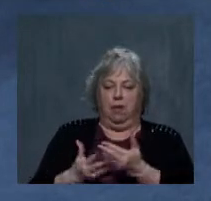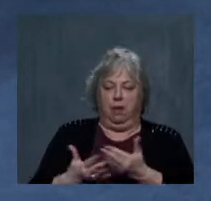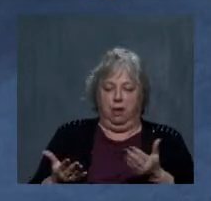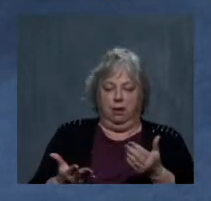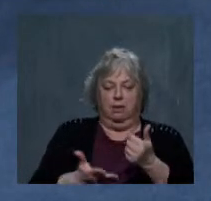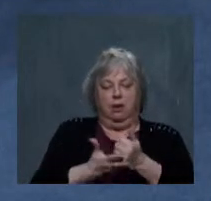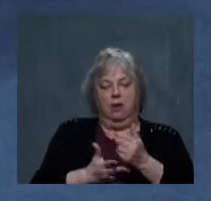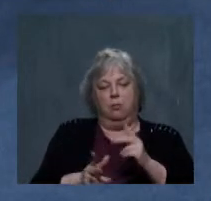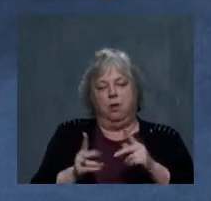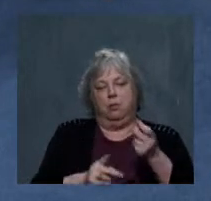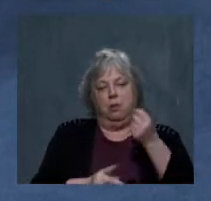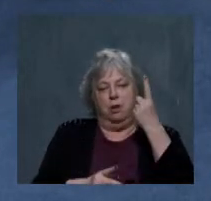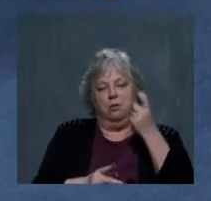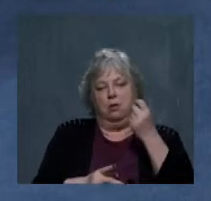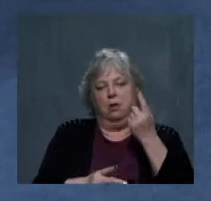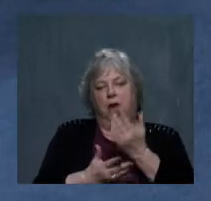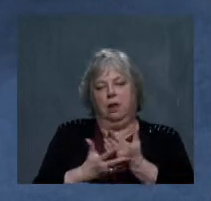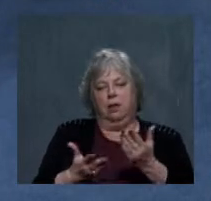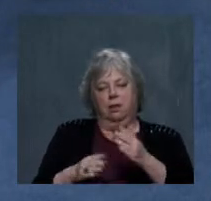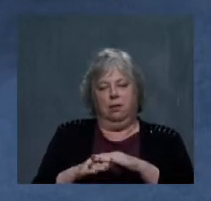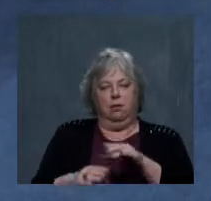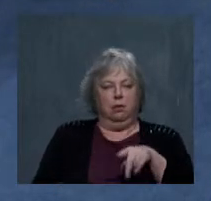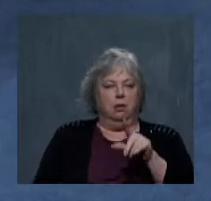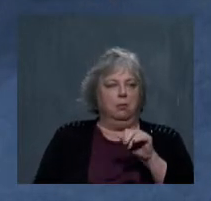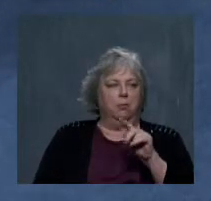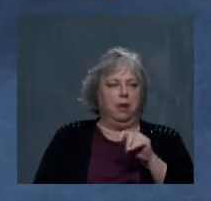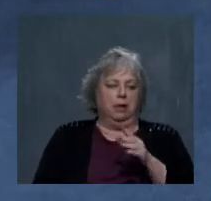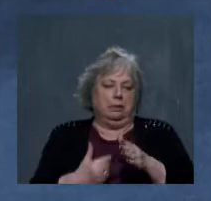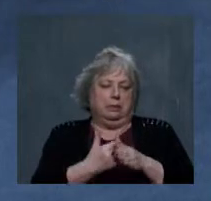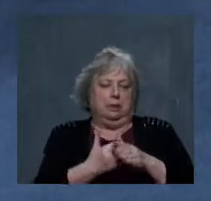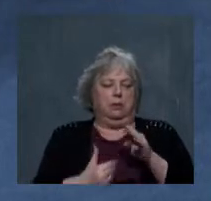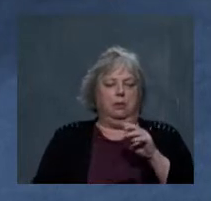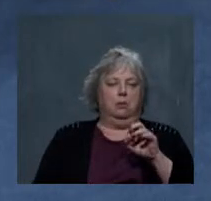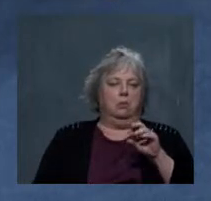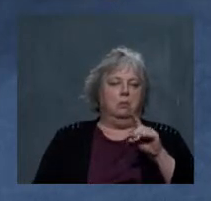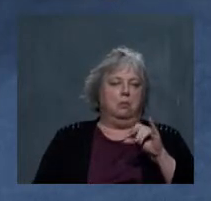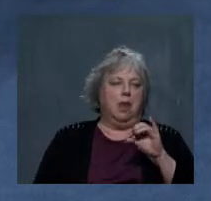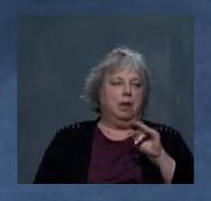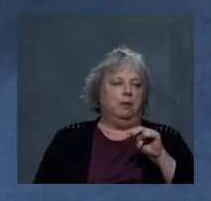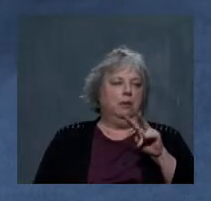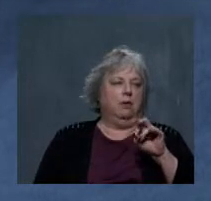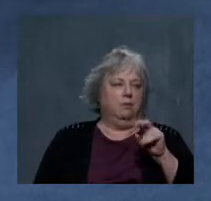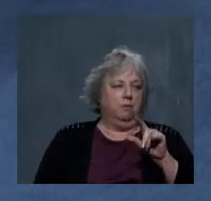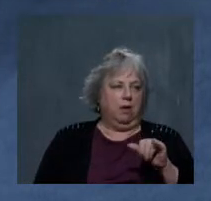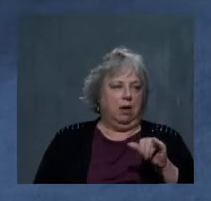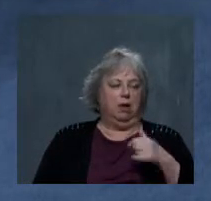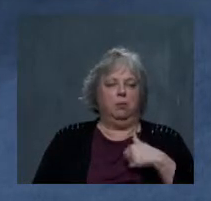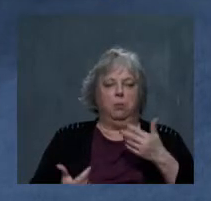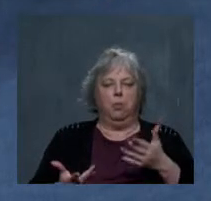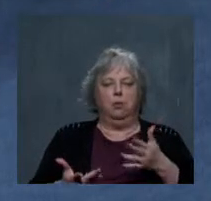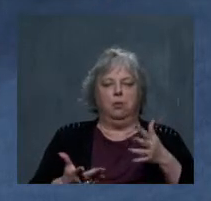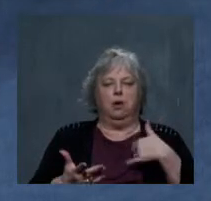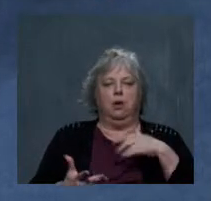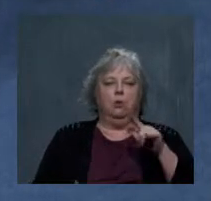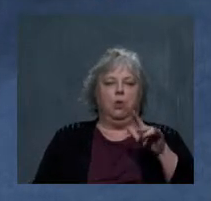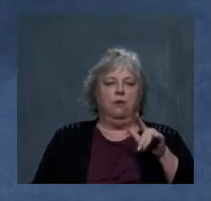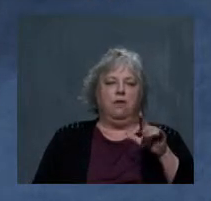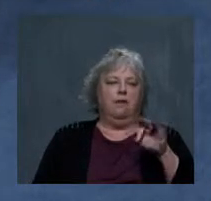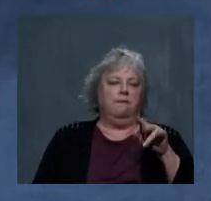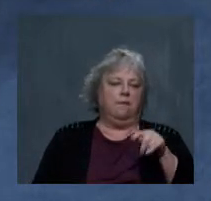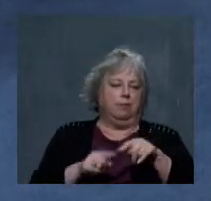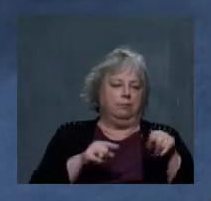understand items on the plat. Adjacent to Madison Valley, we had originally proposed to leave a 25-foot